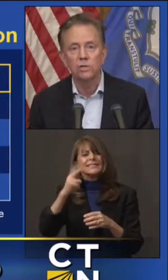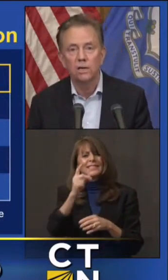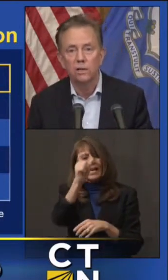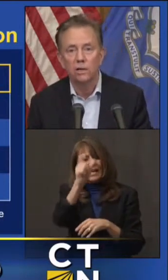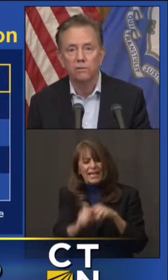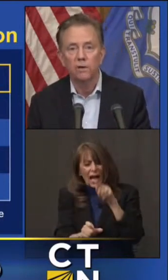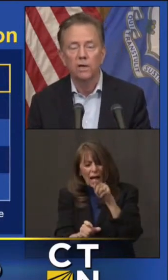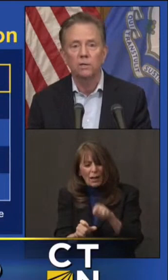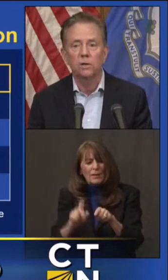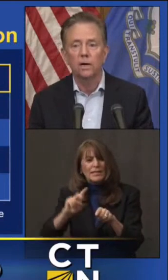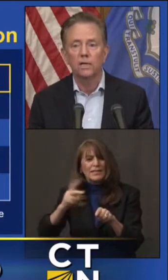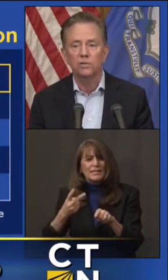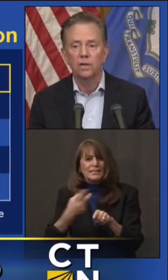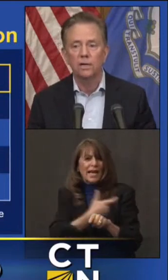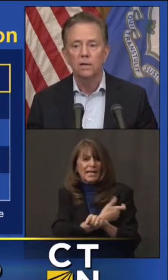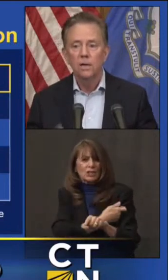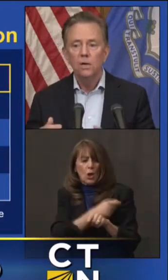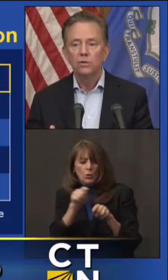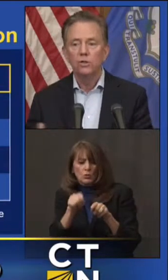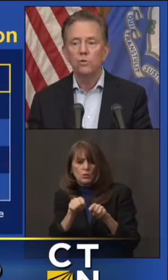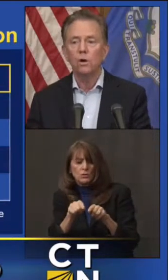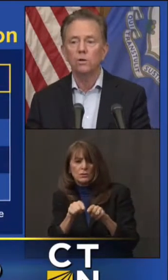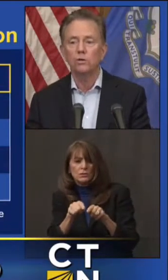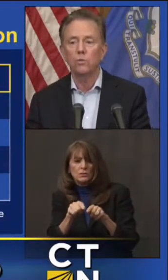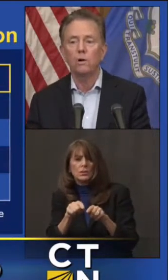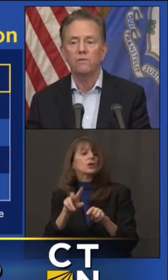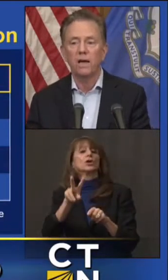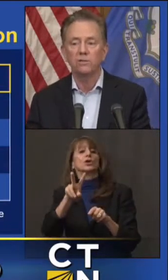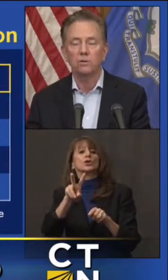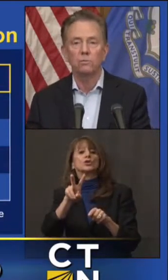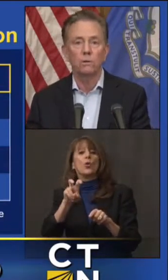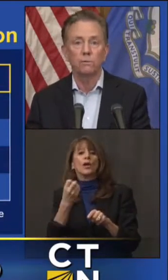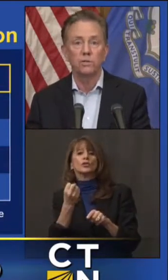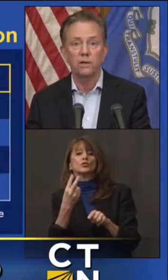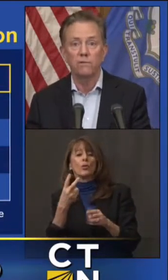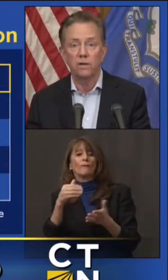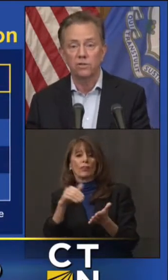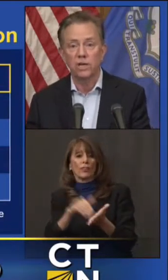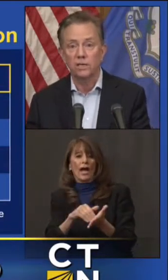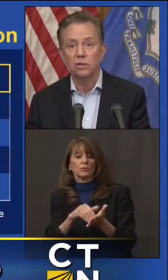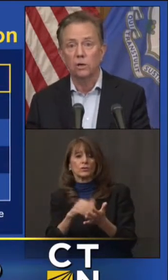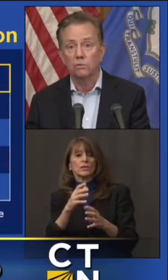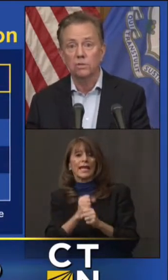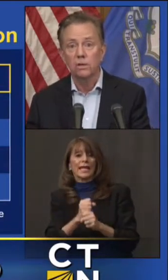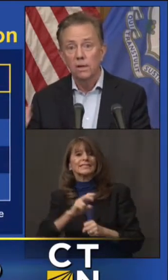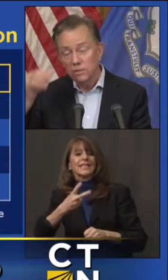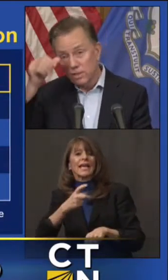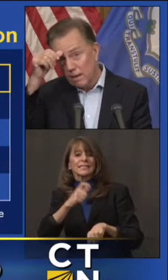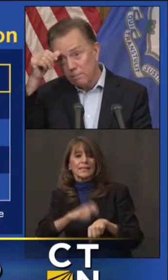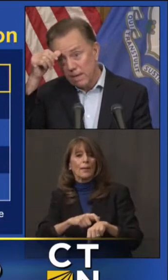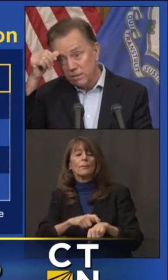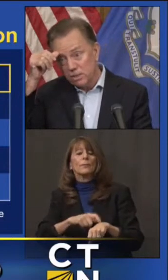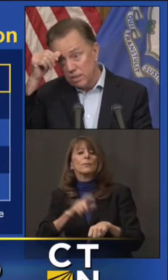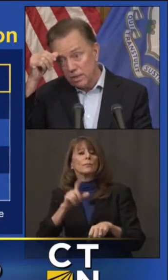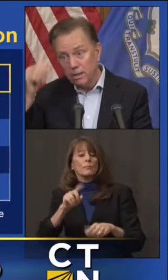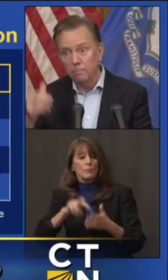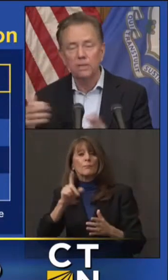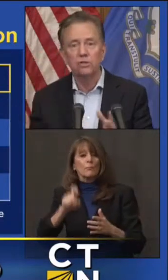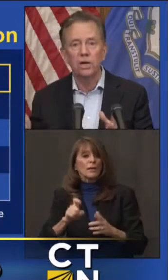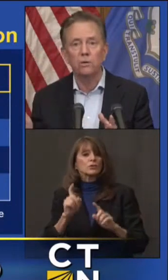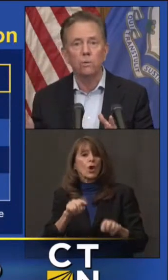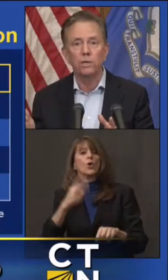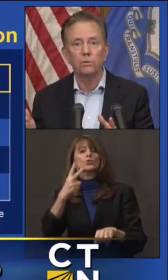dose down there, if you got good eyesight, 212,000 will have received their second dose. So that means that